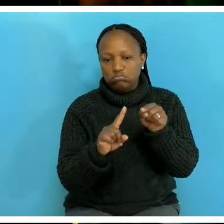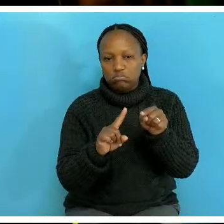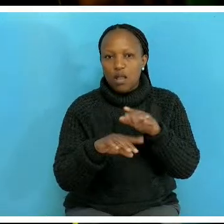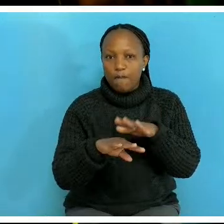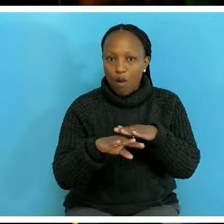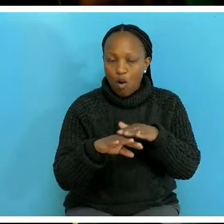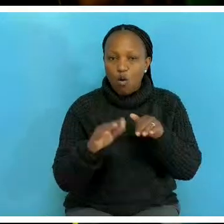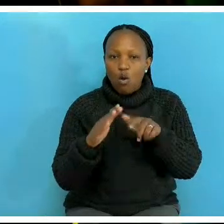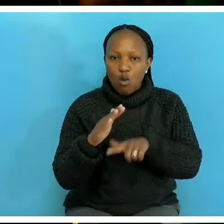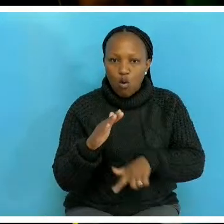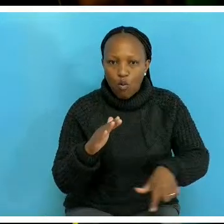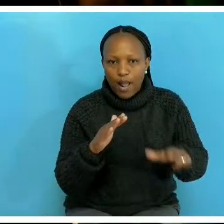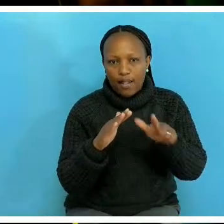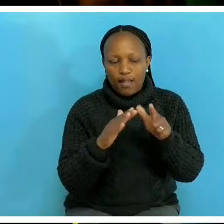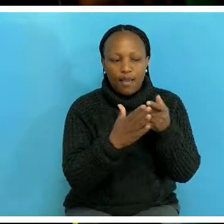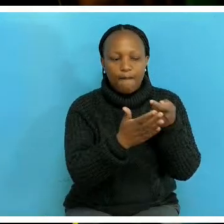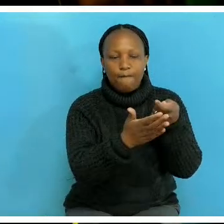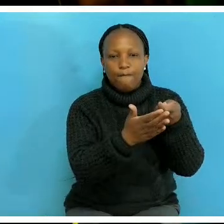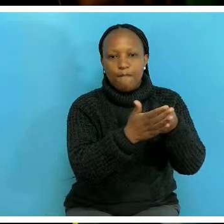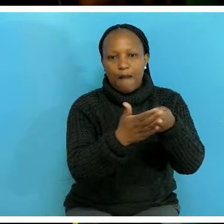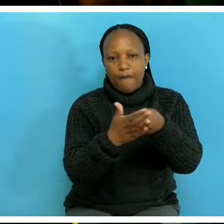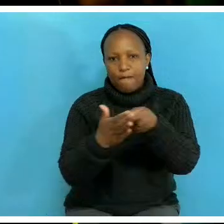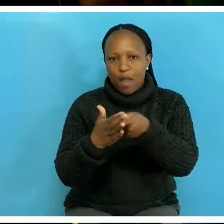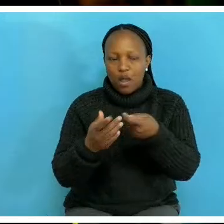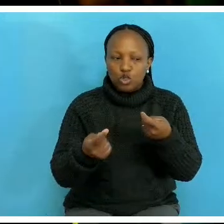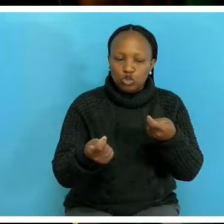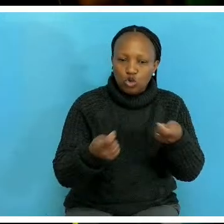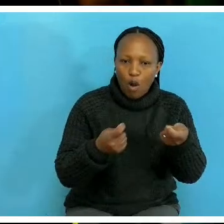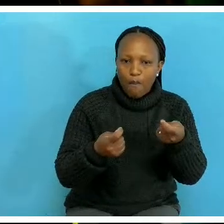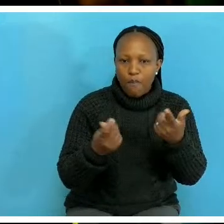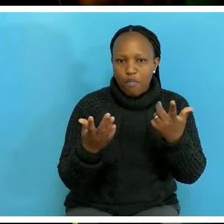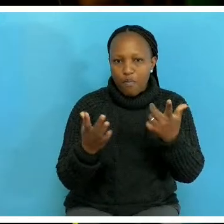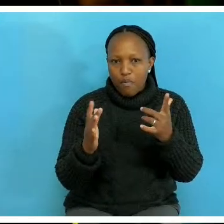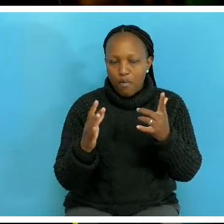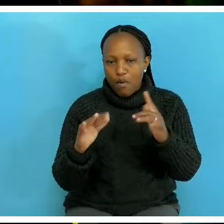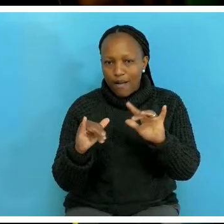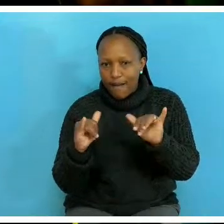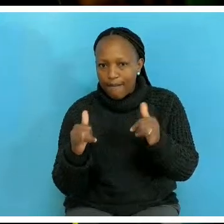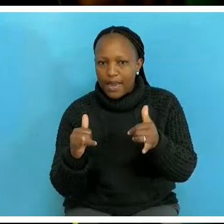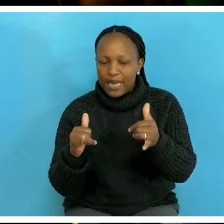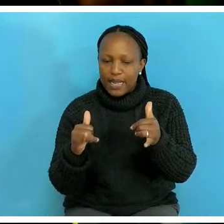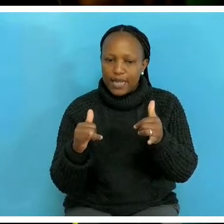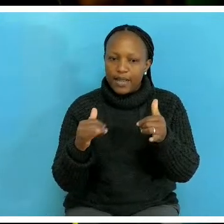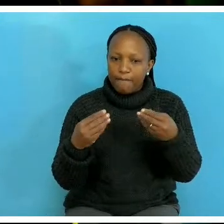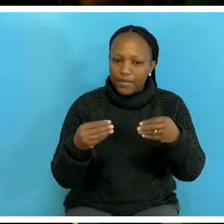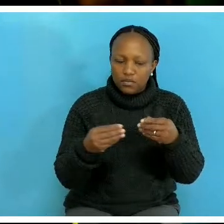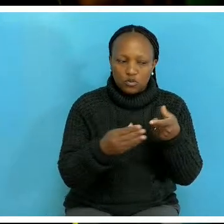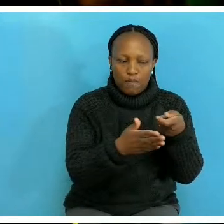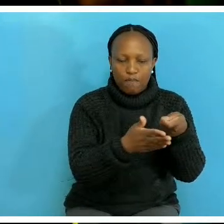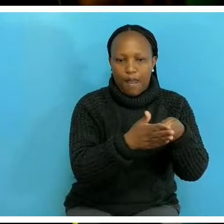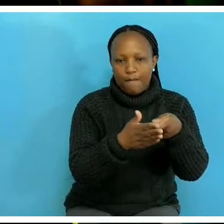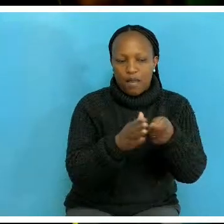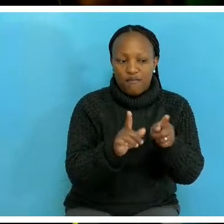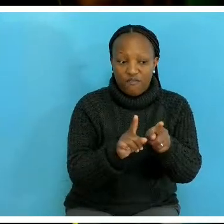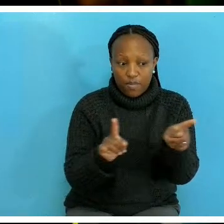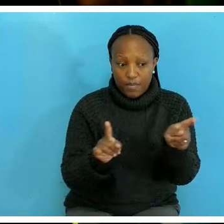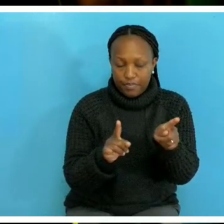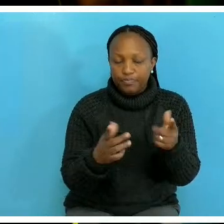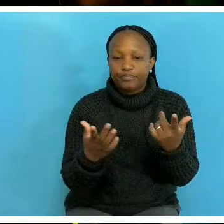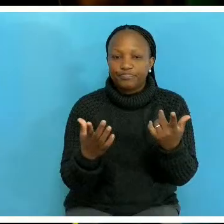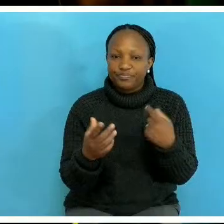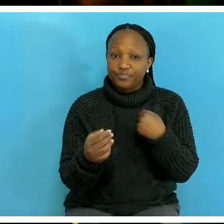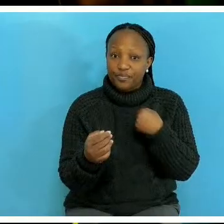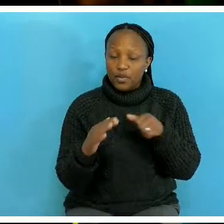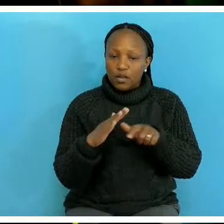local procurement from the surrounding townships as well, and obviously the jobs that we create to make sure that we do